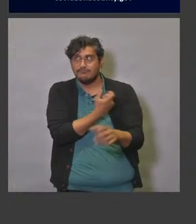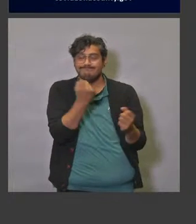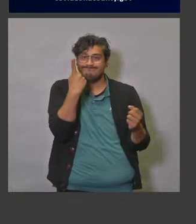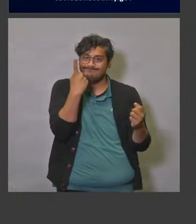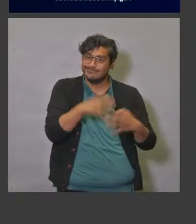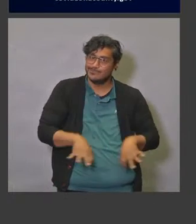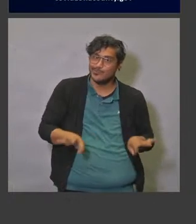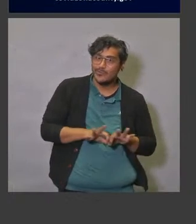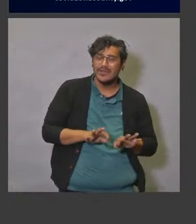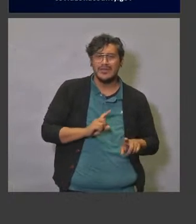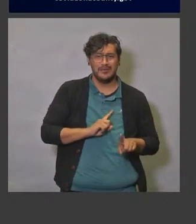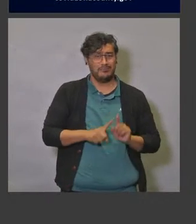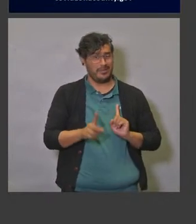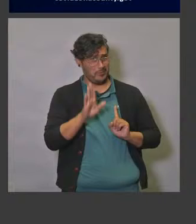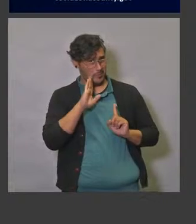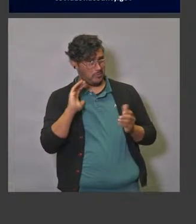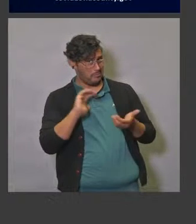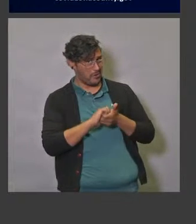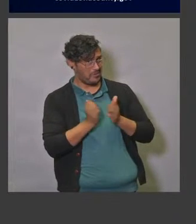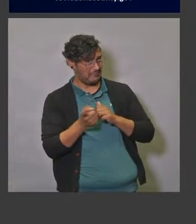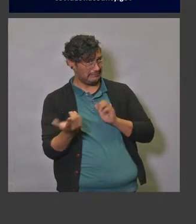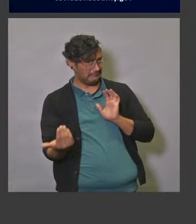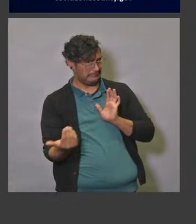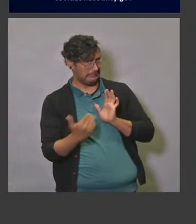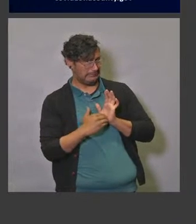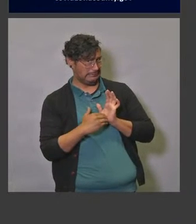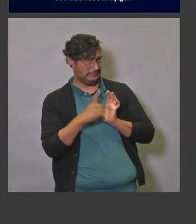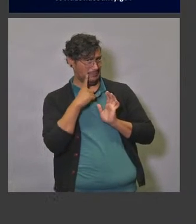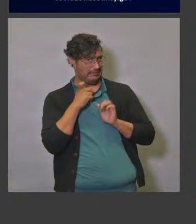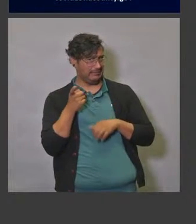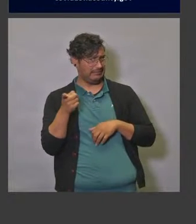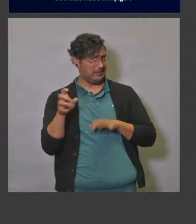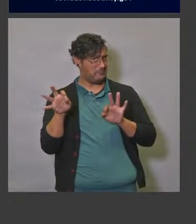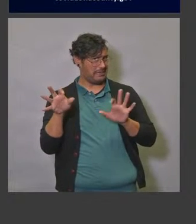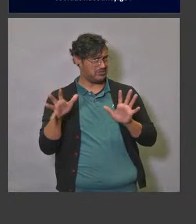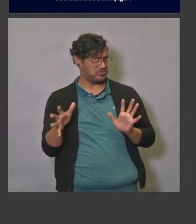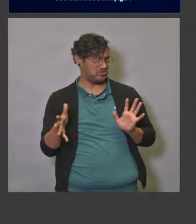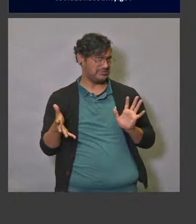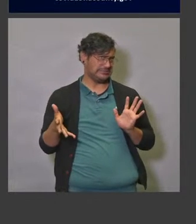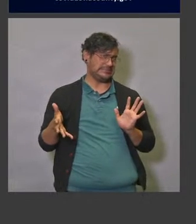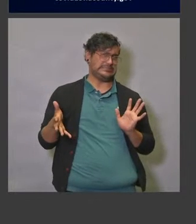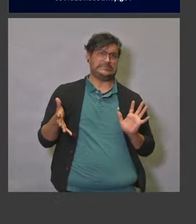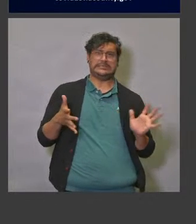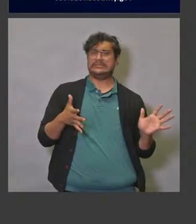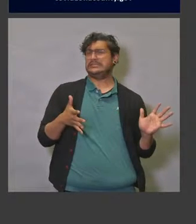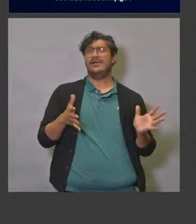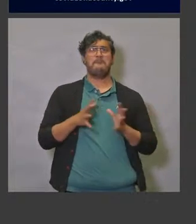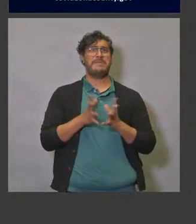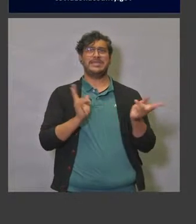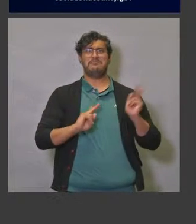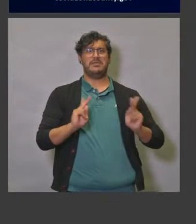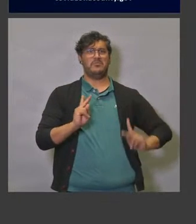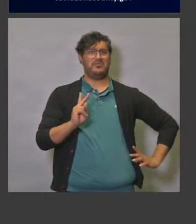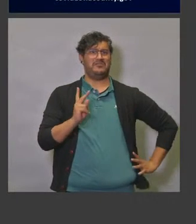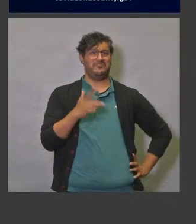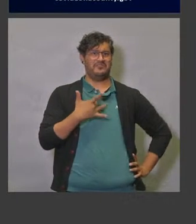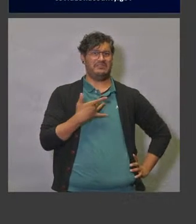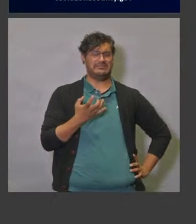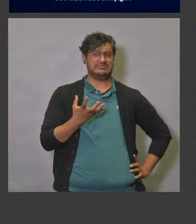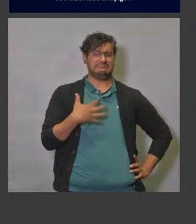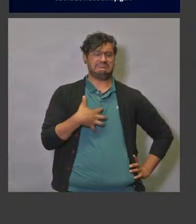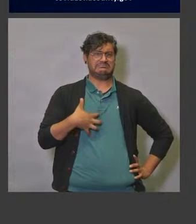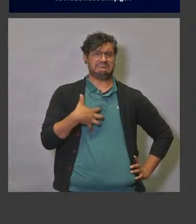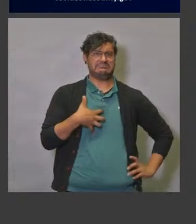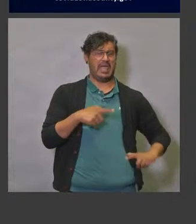to see, will you partner with them again? I think a lot of people are concerned about what message this sends. Thank you.